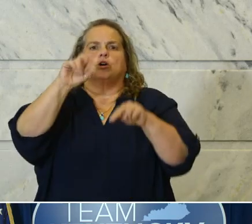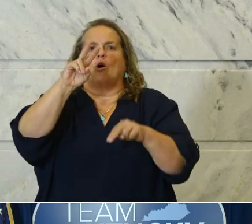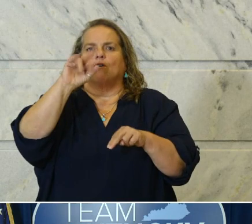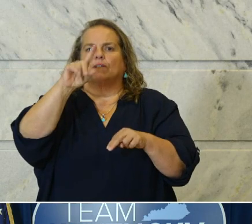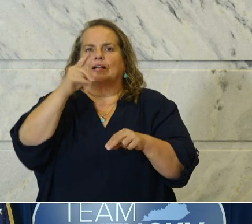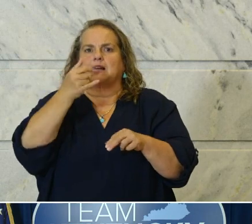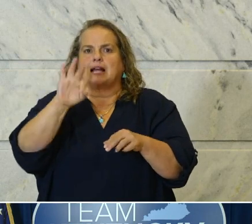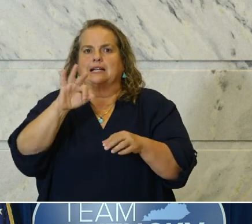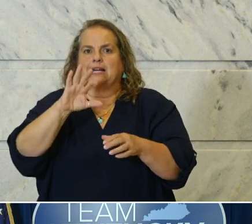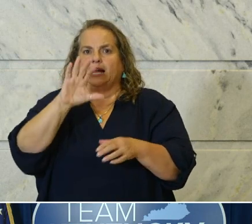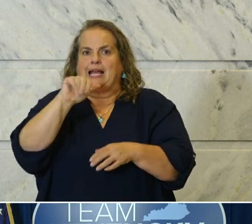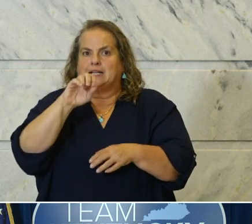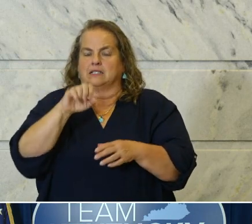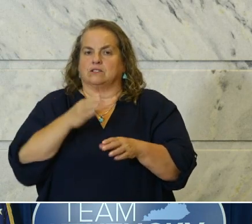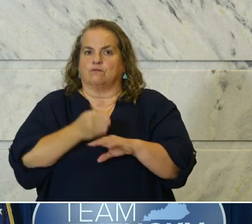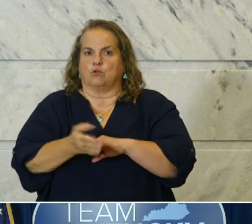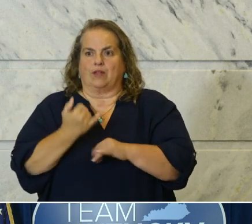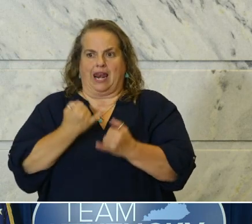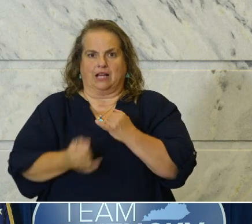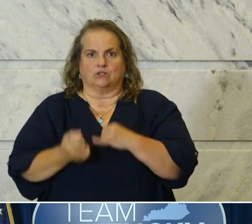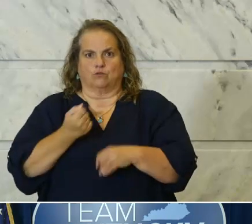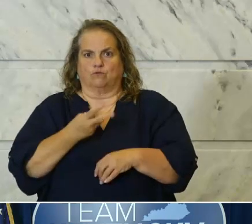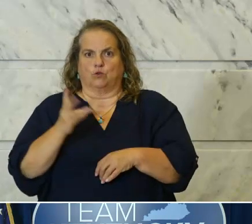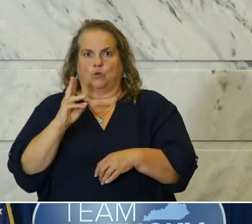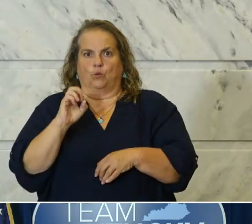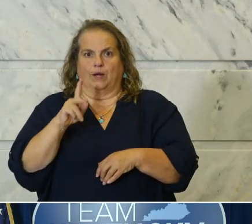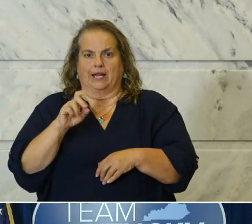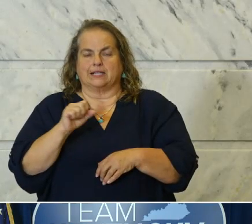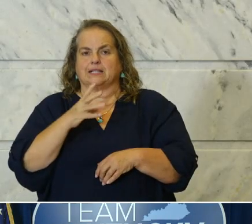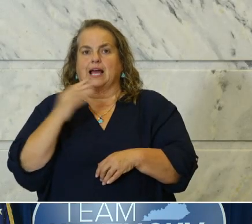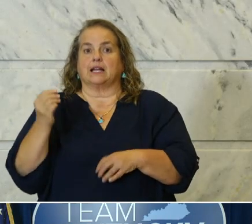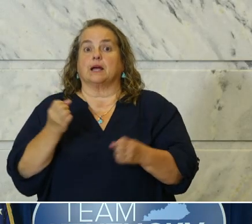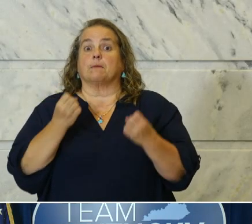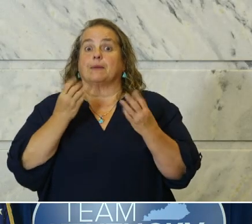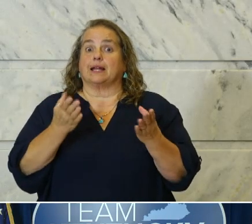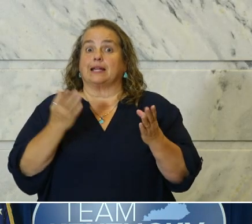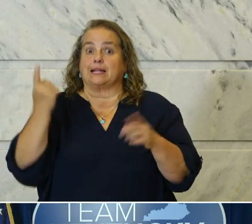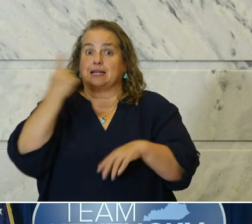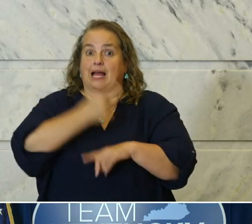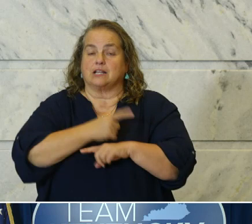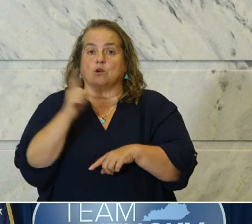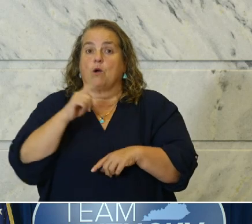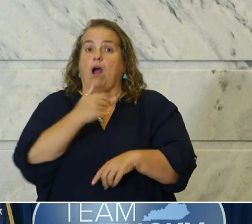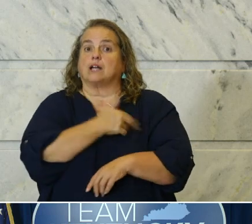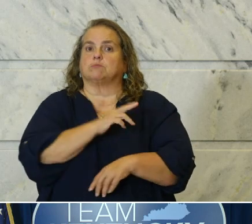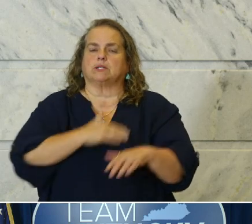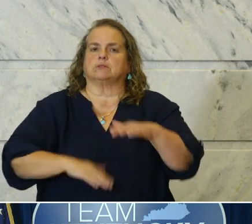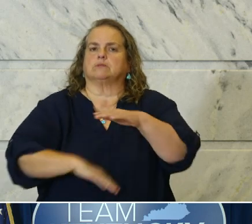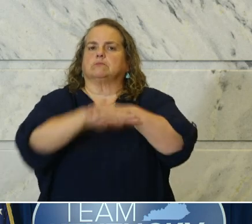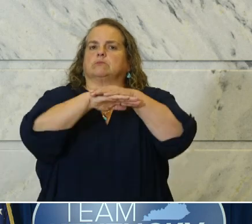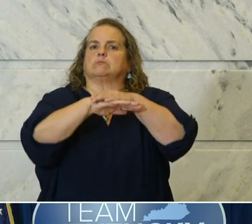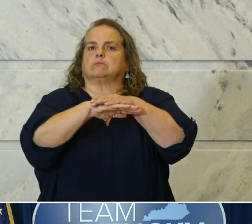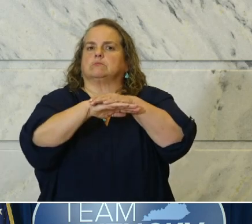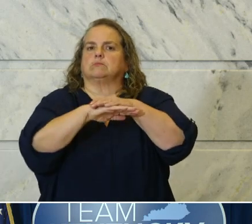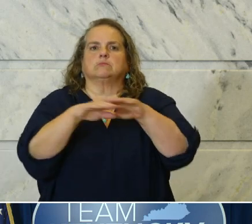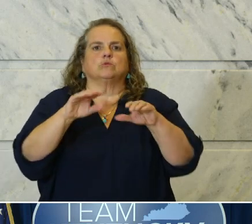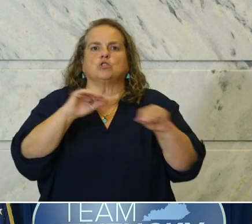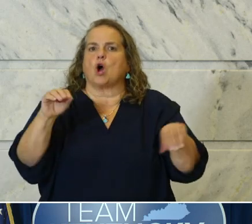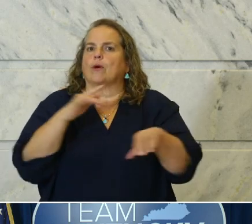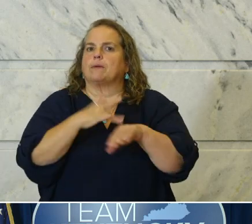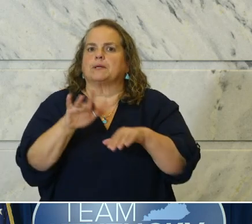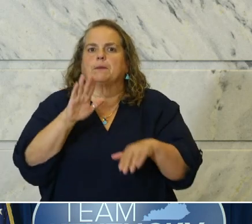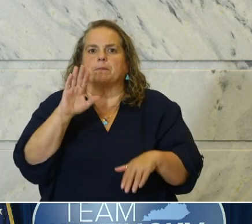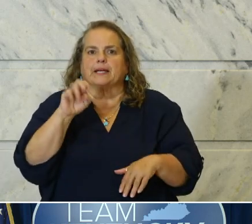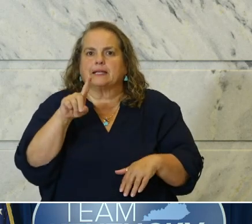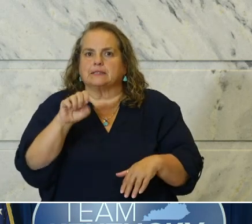cases over the last couple of weeks, and have had many days where our hospital has reached capacity. We have both been